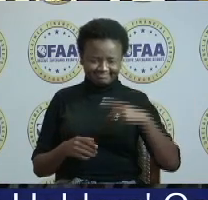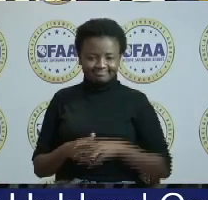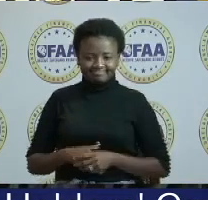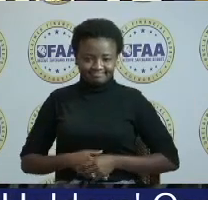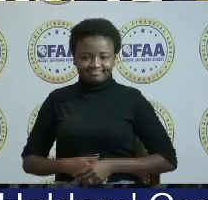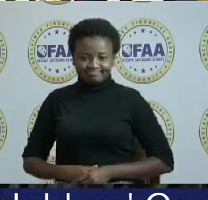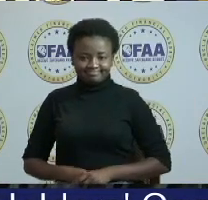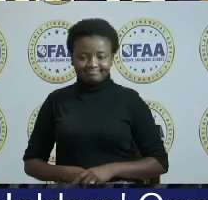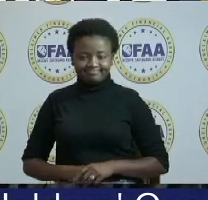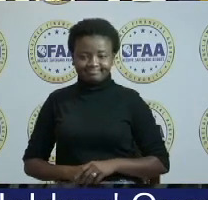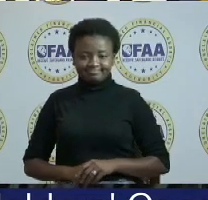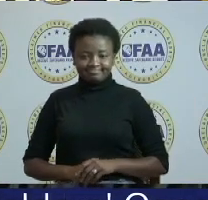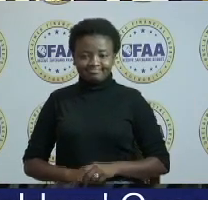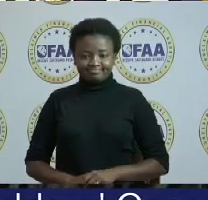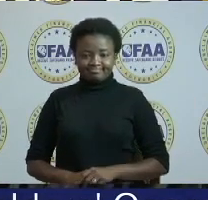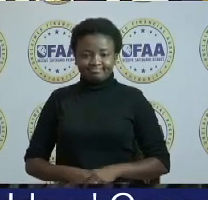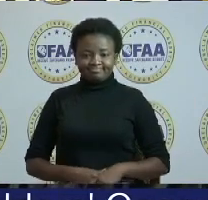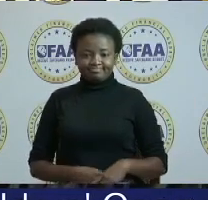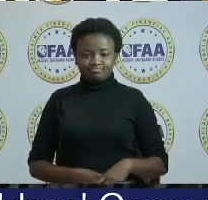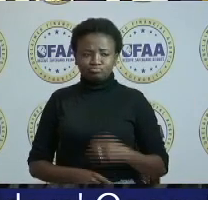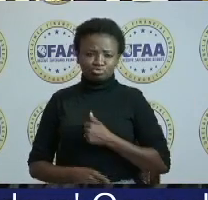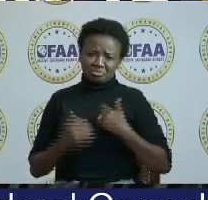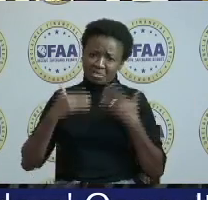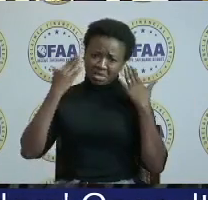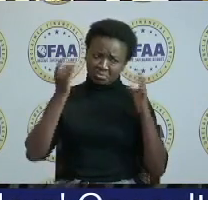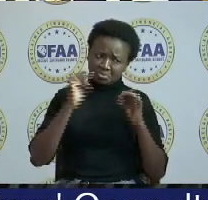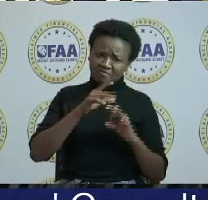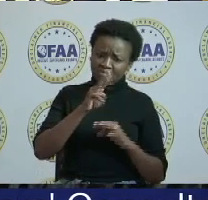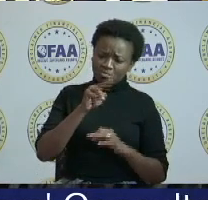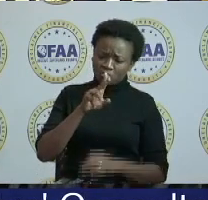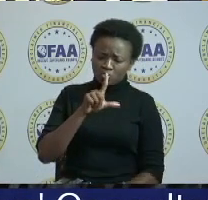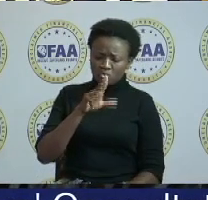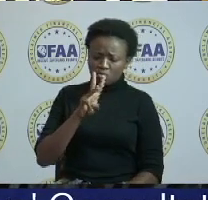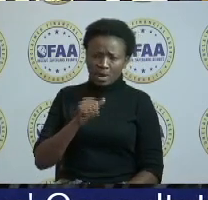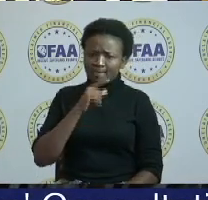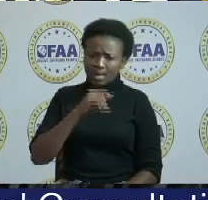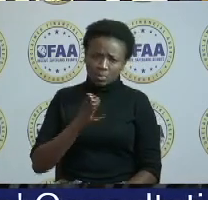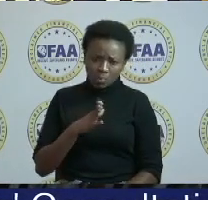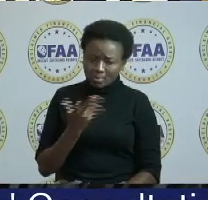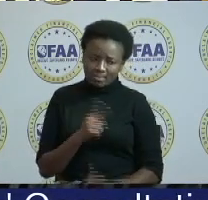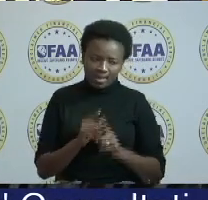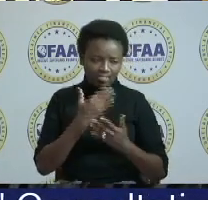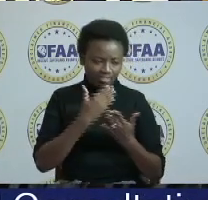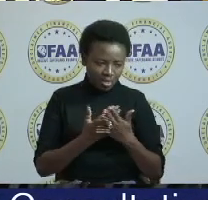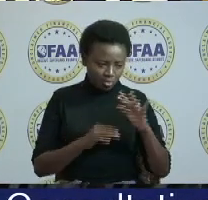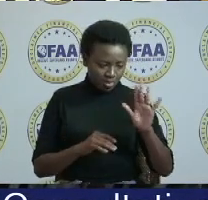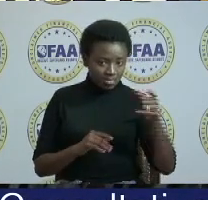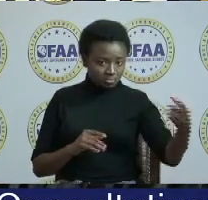Mulwa, yes. Whether it's a gentleman or a lady, but thank you for the question. We